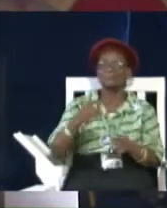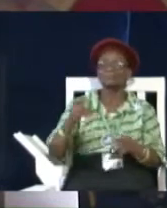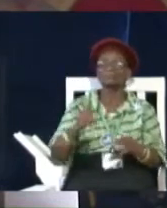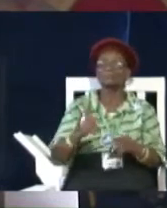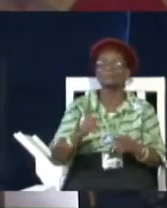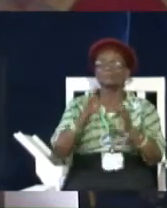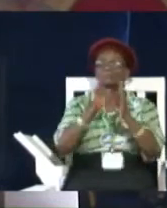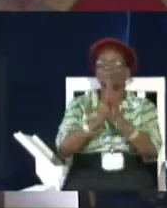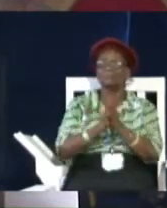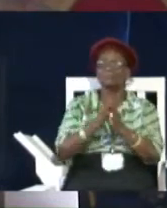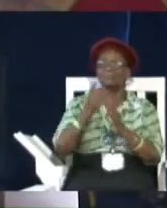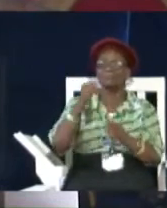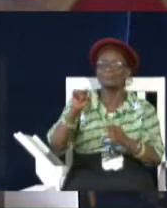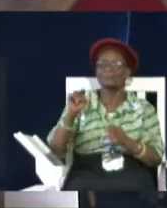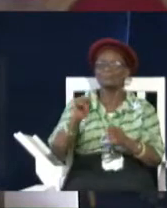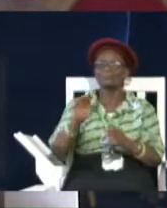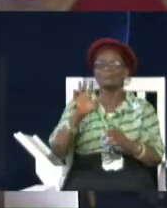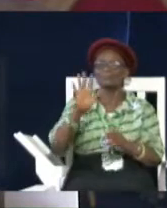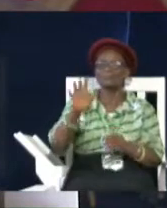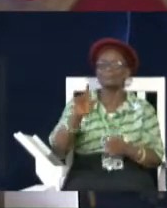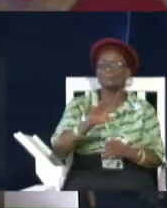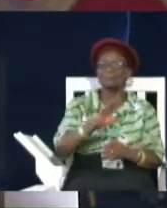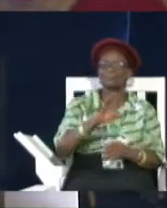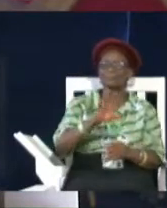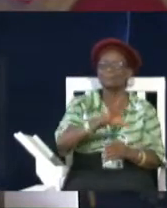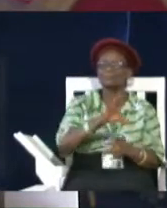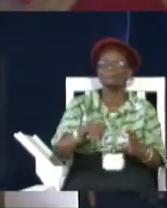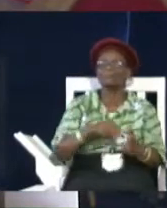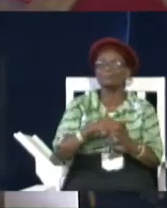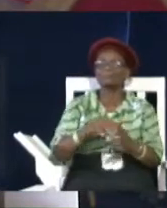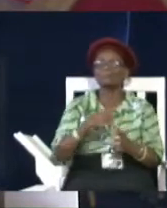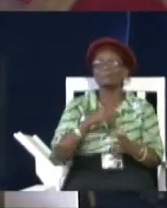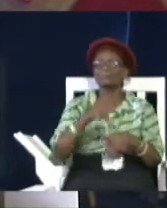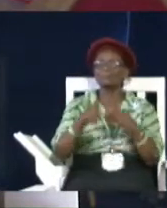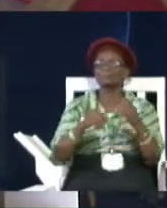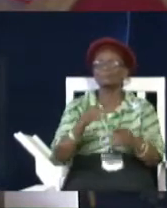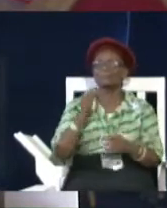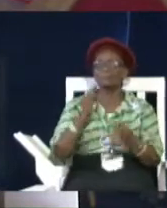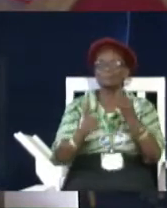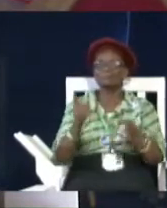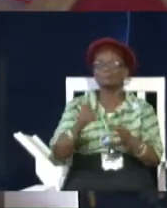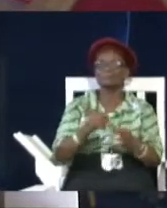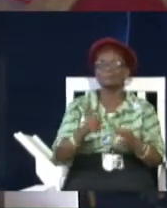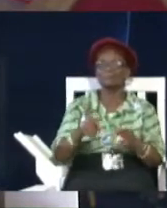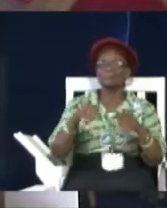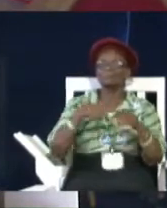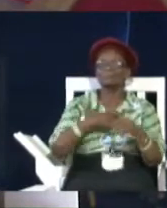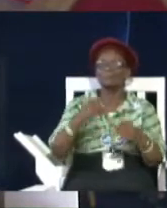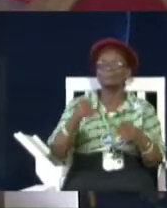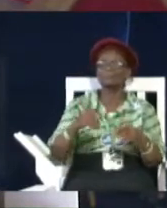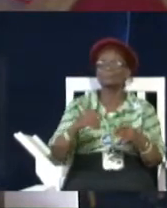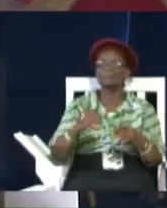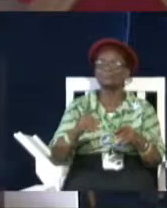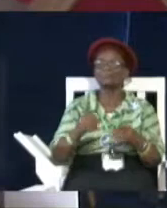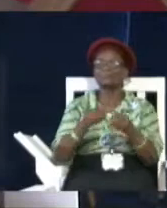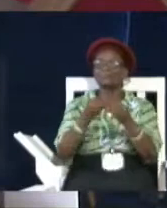If you like, settle your case with God tonight.